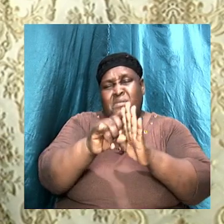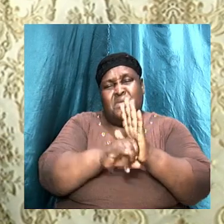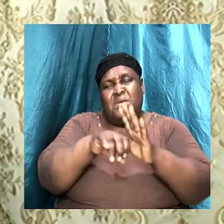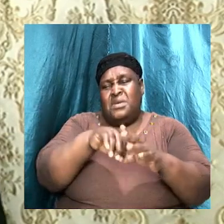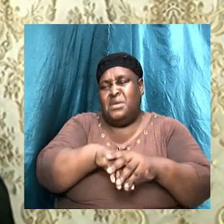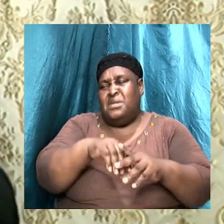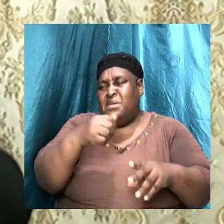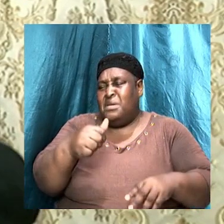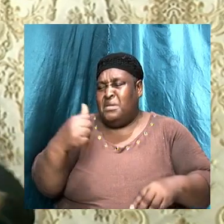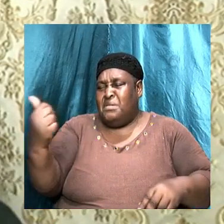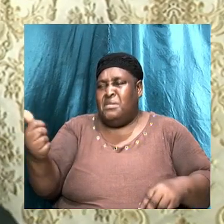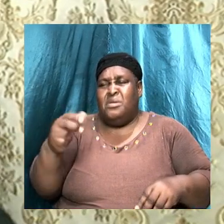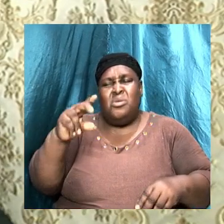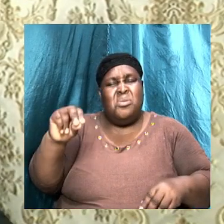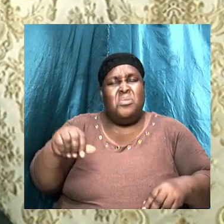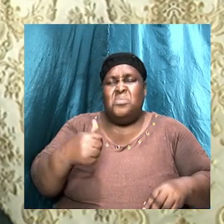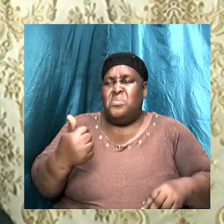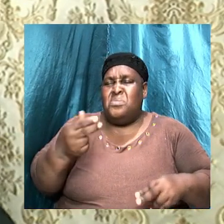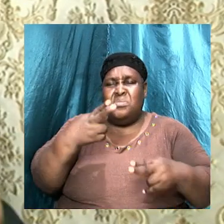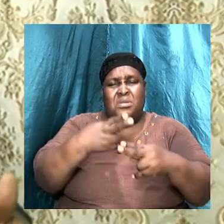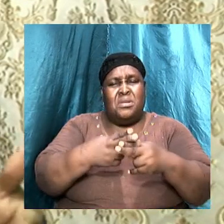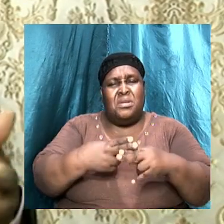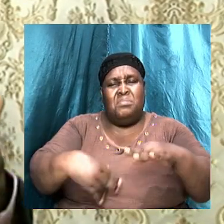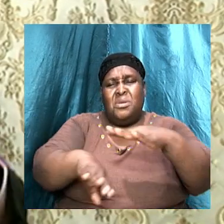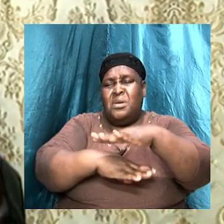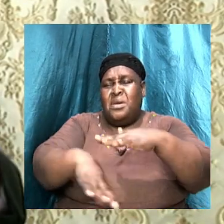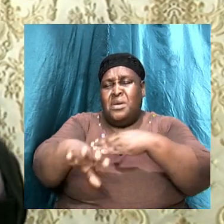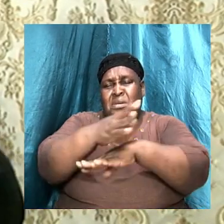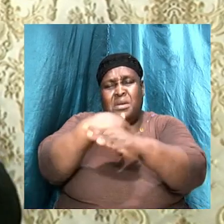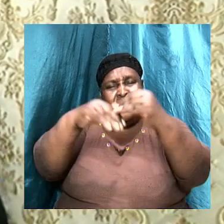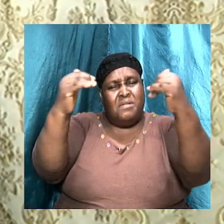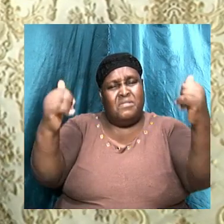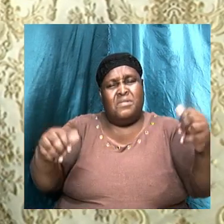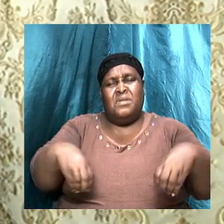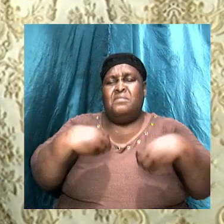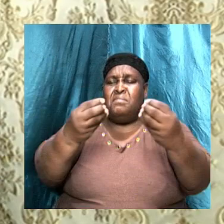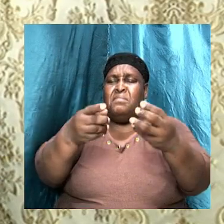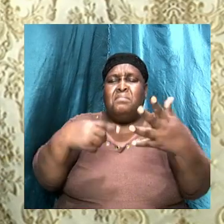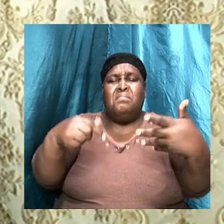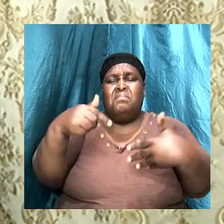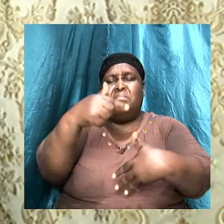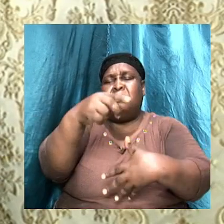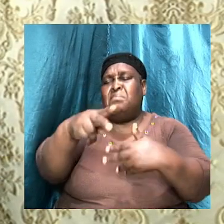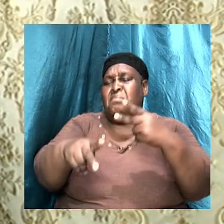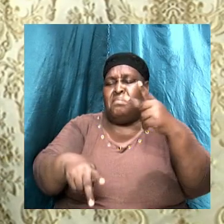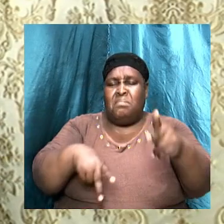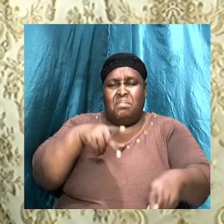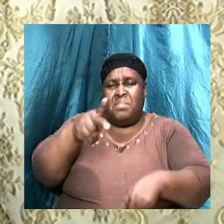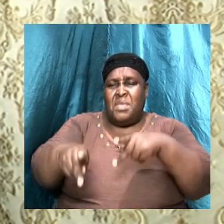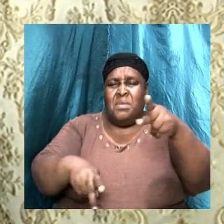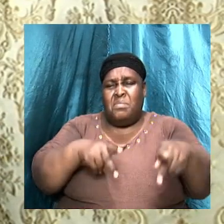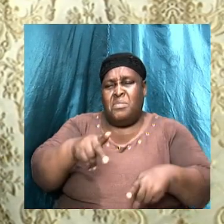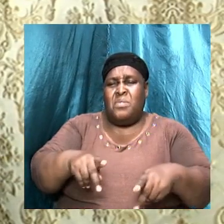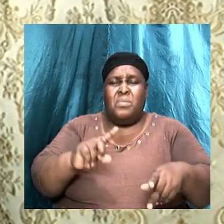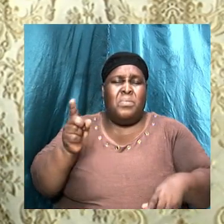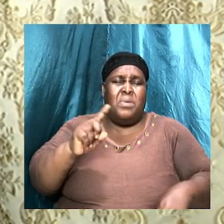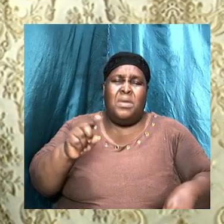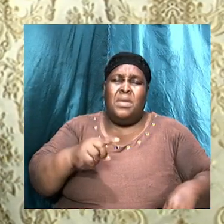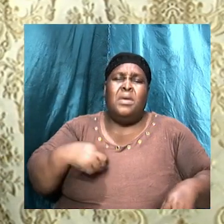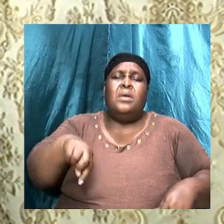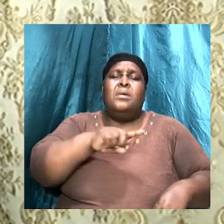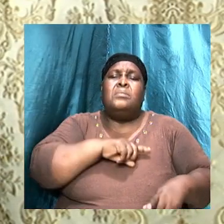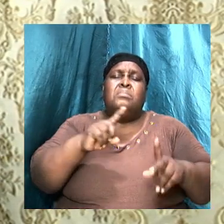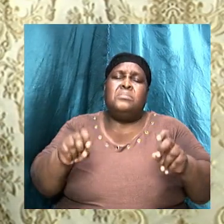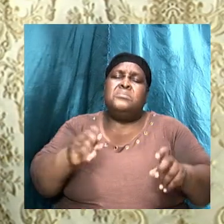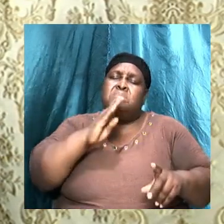other. For there is no other name under heaven given among men, whereby we